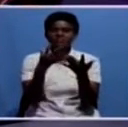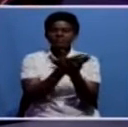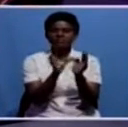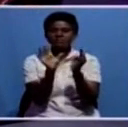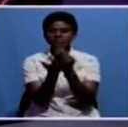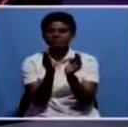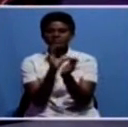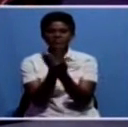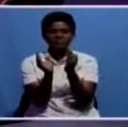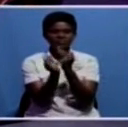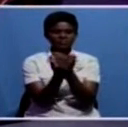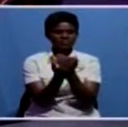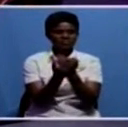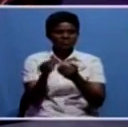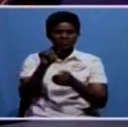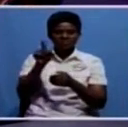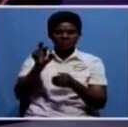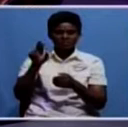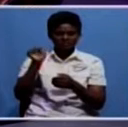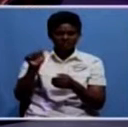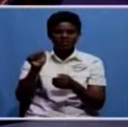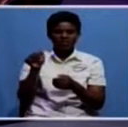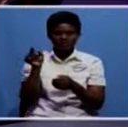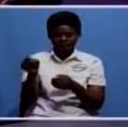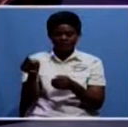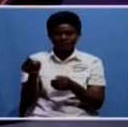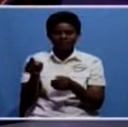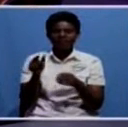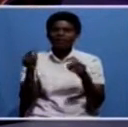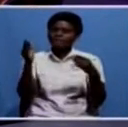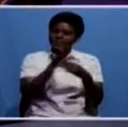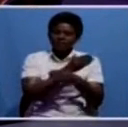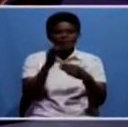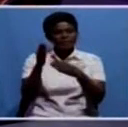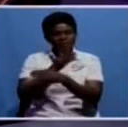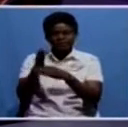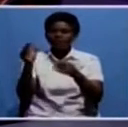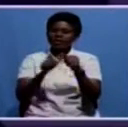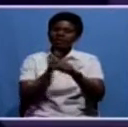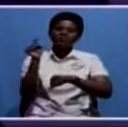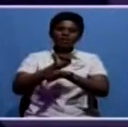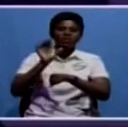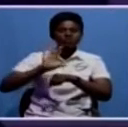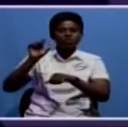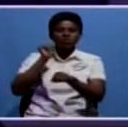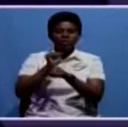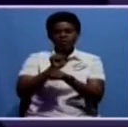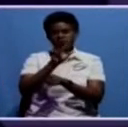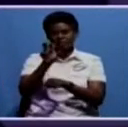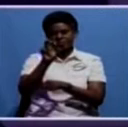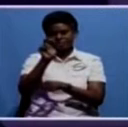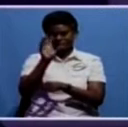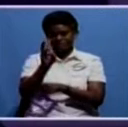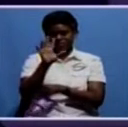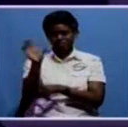the point. ZRA, you're missing the point. ZRA is busy every day doing that job 365 days a